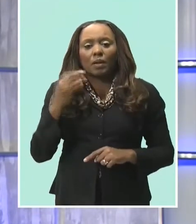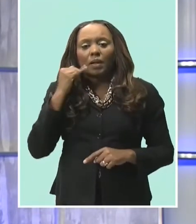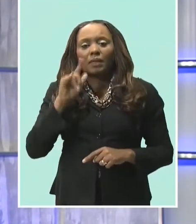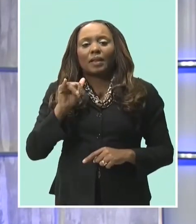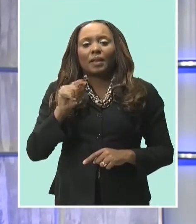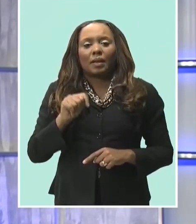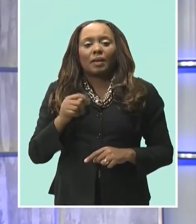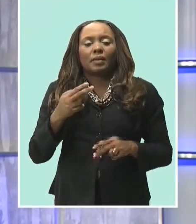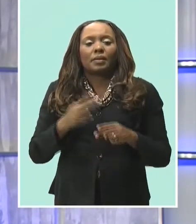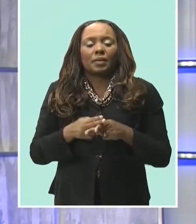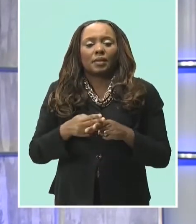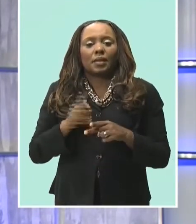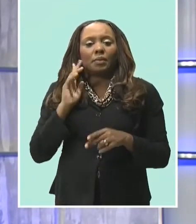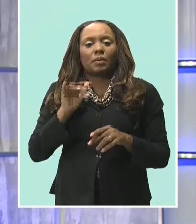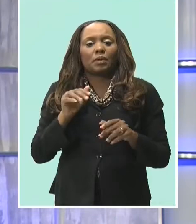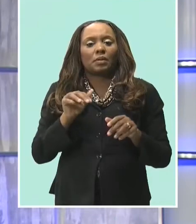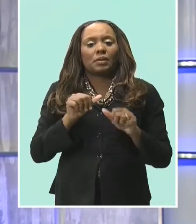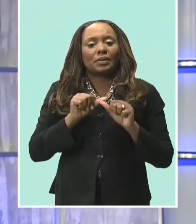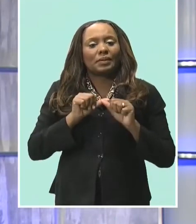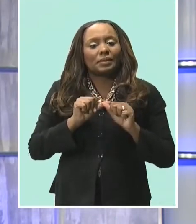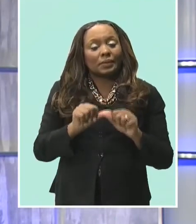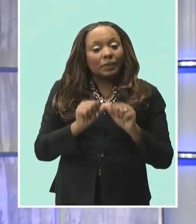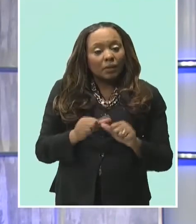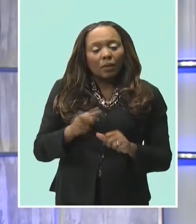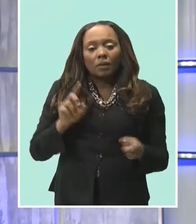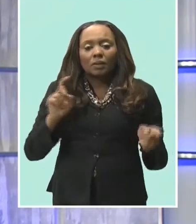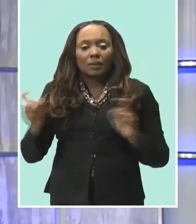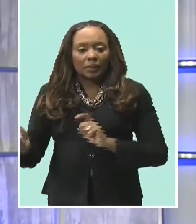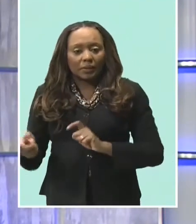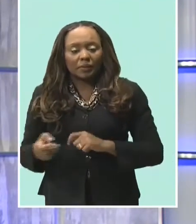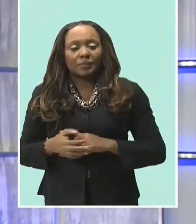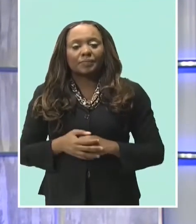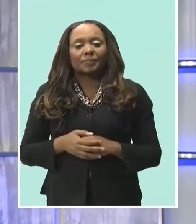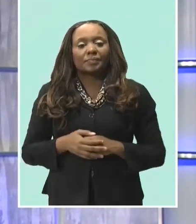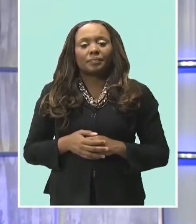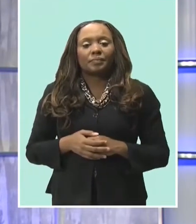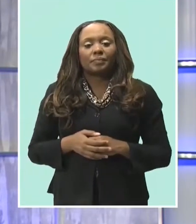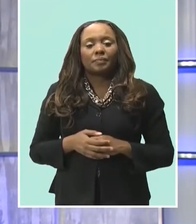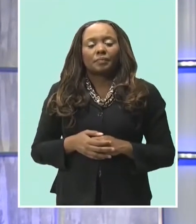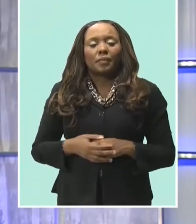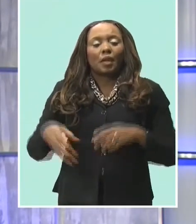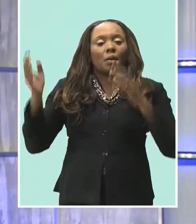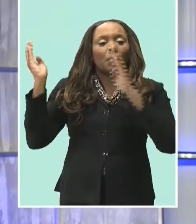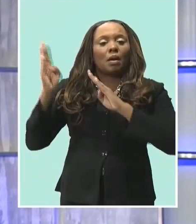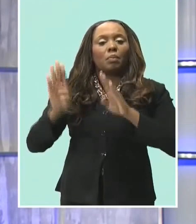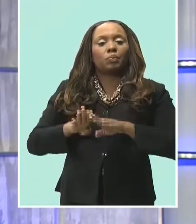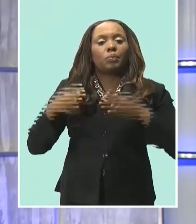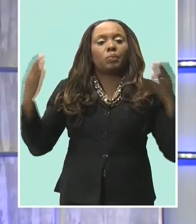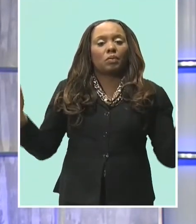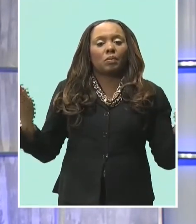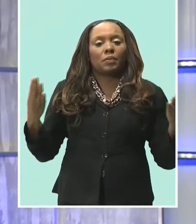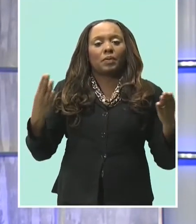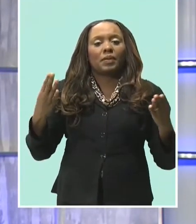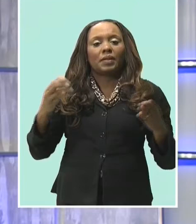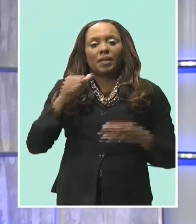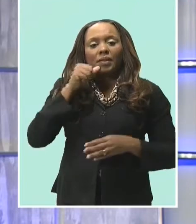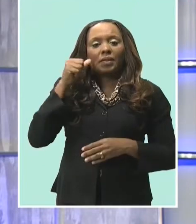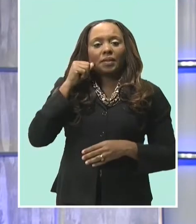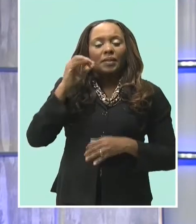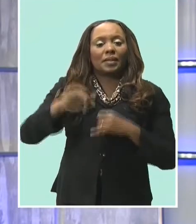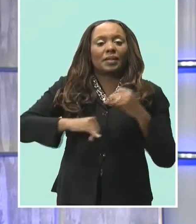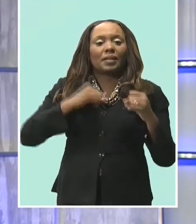be regenerated. The Bahamas reopened to international flights yesterday, welcoming over 400